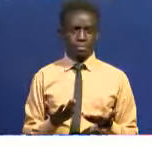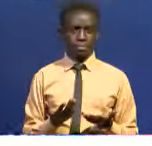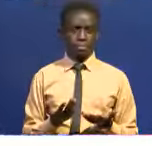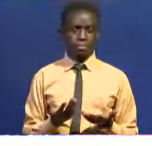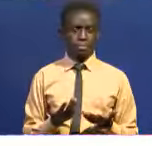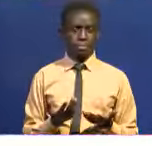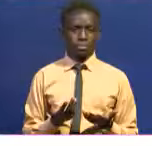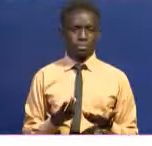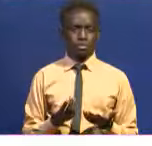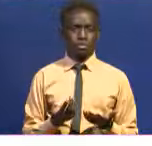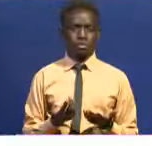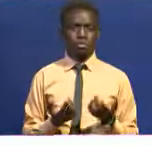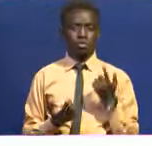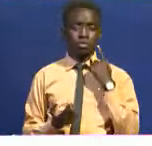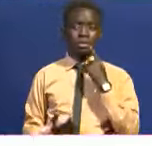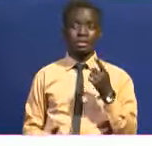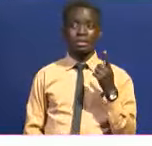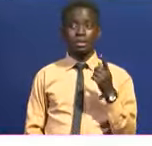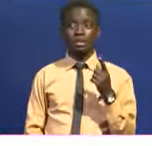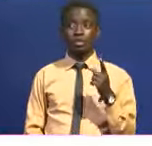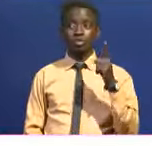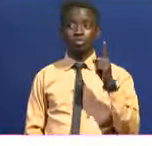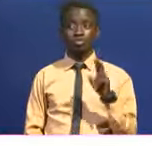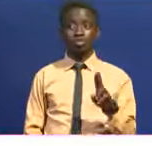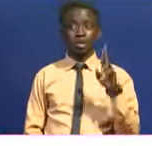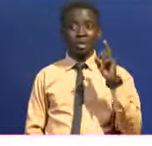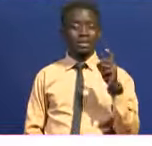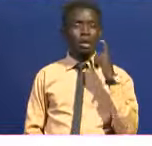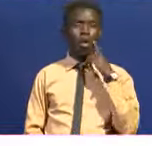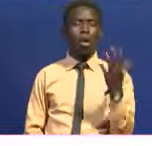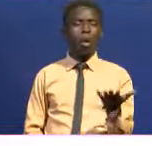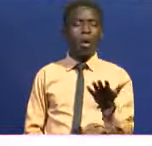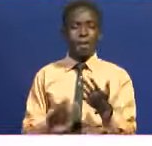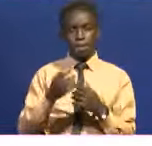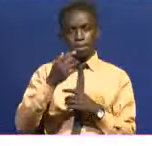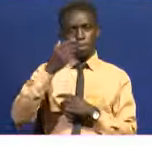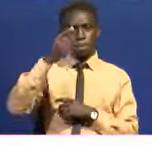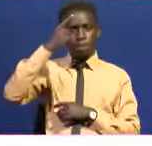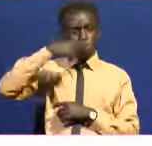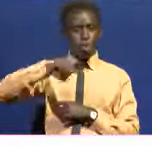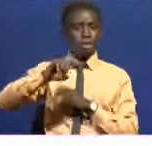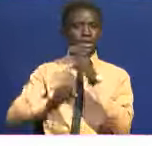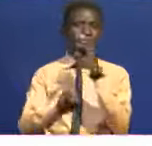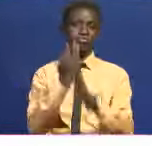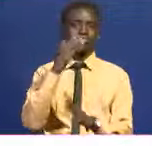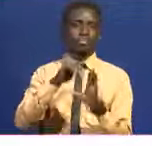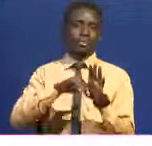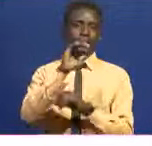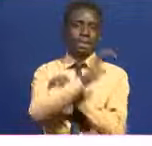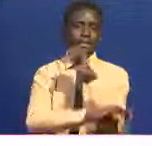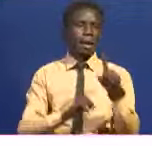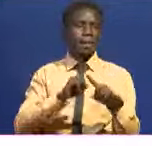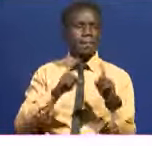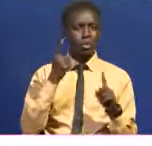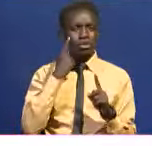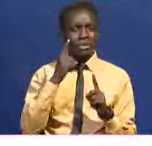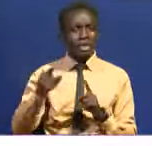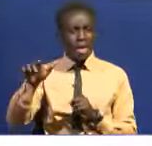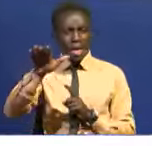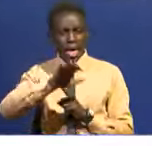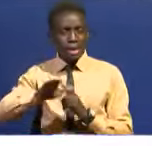UHC is being launched or these things are being rolled out or policies are being rolled out in the country, but they don't look at the aspect of service delivery to the